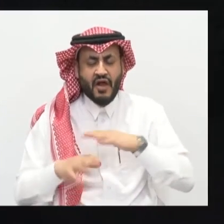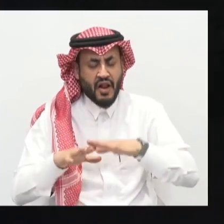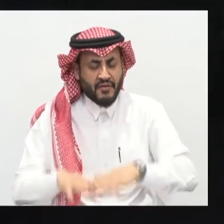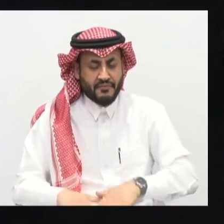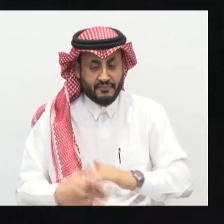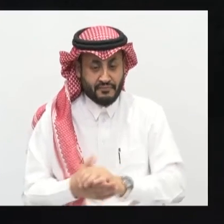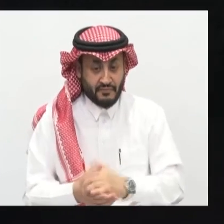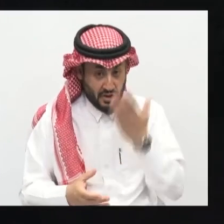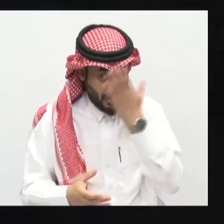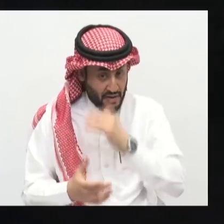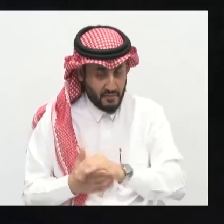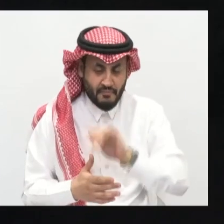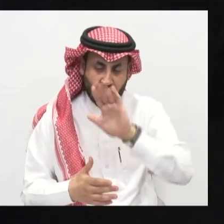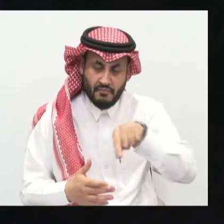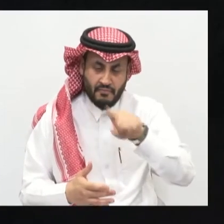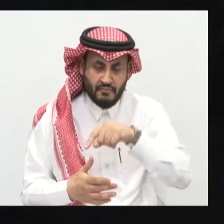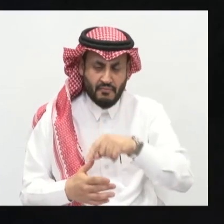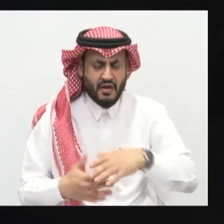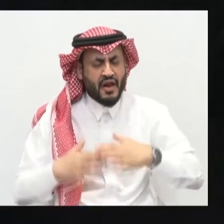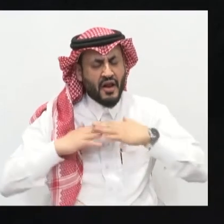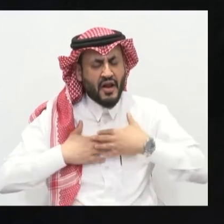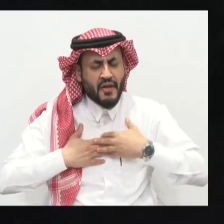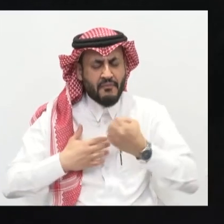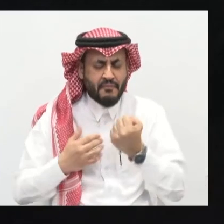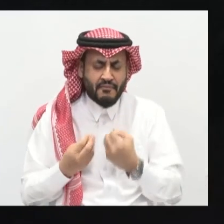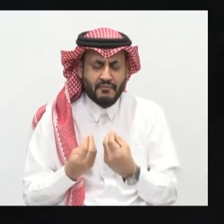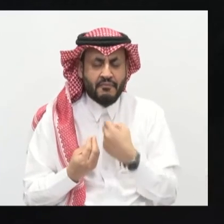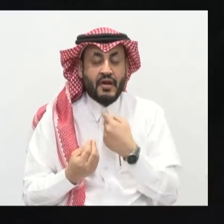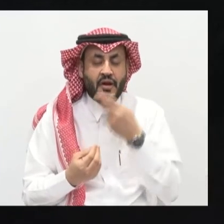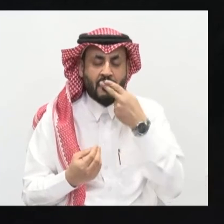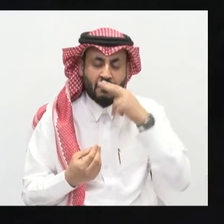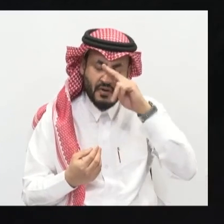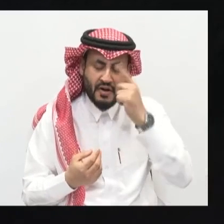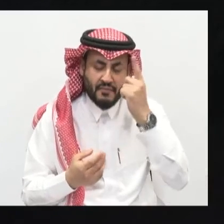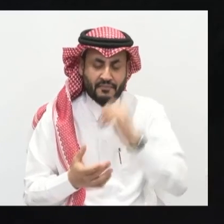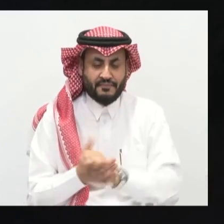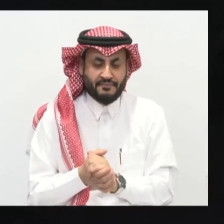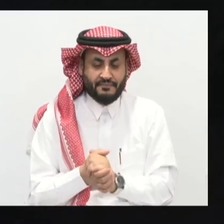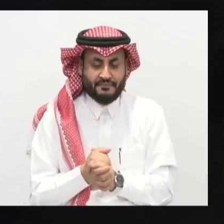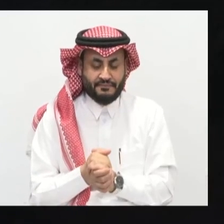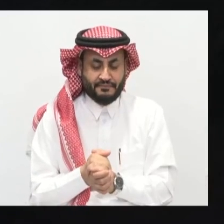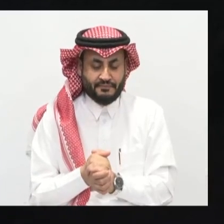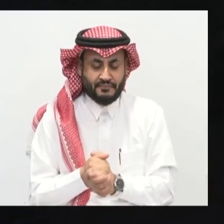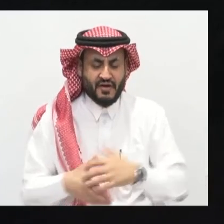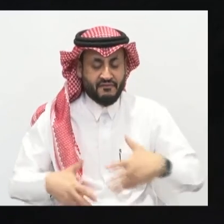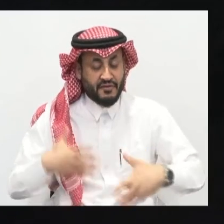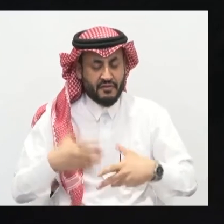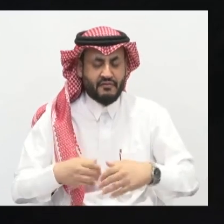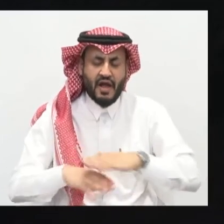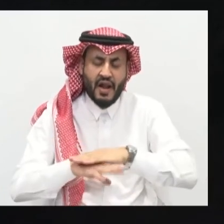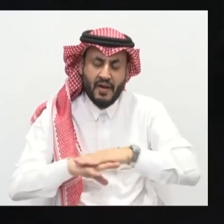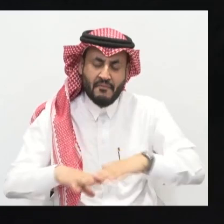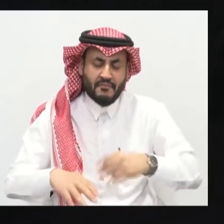feel sad or disturbed? Nope. Inside your heart, you're grateful for everything Allah has given you, right? So you feel